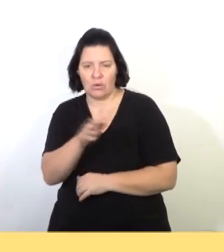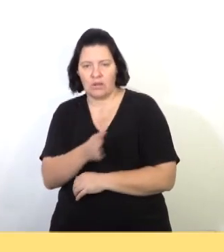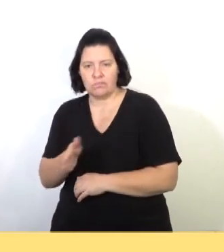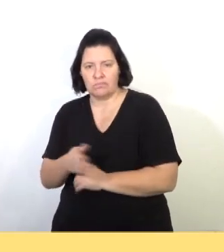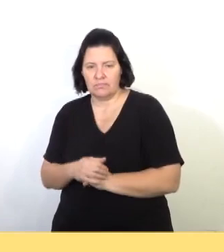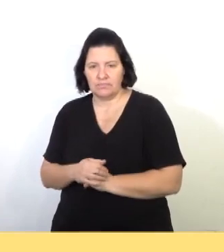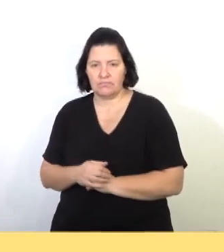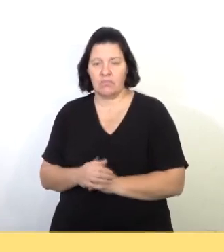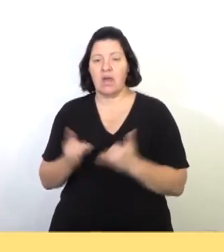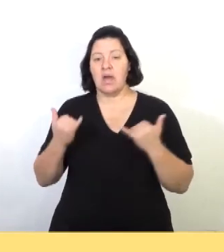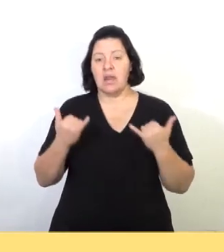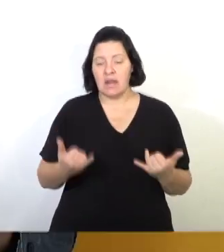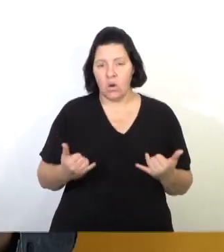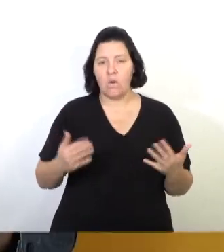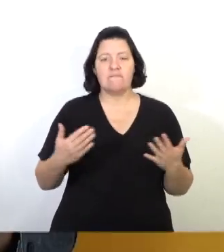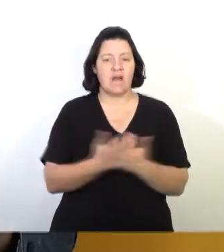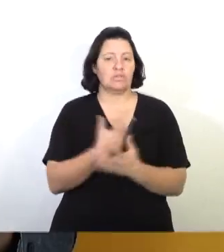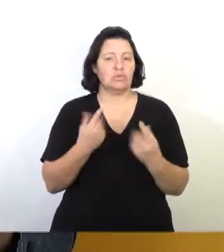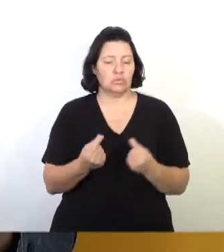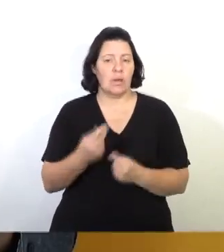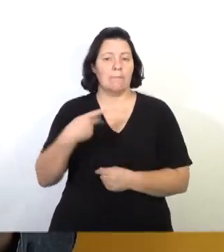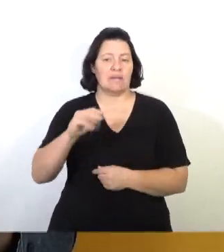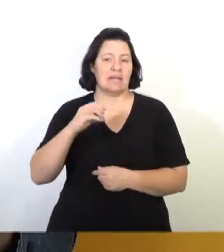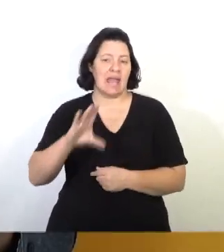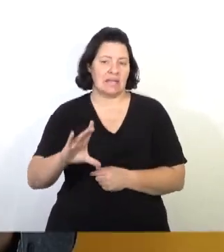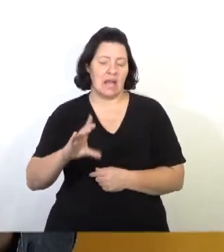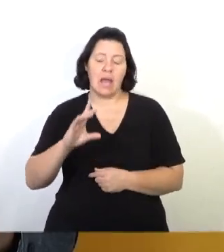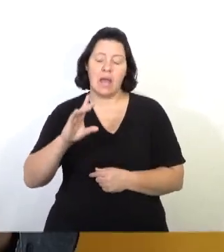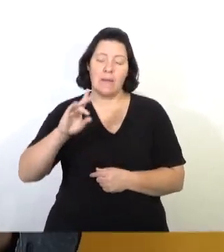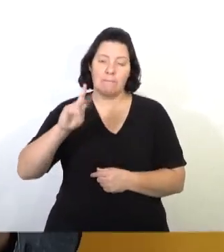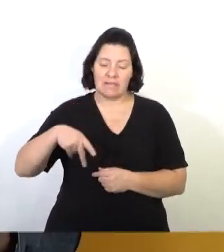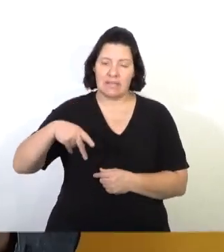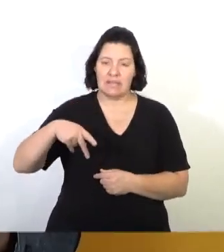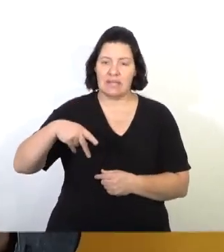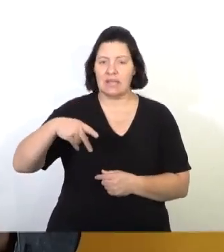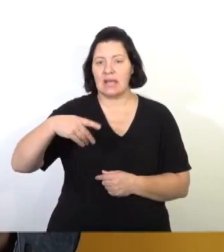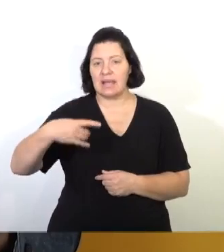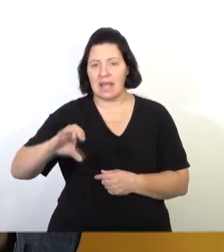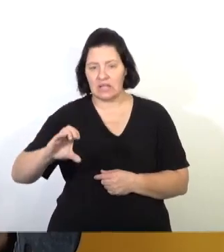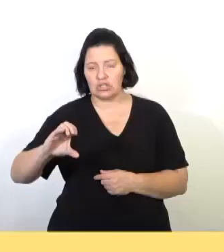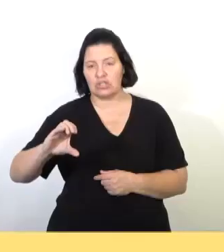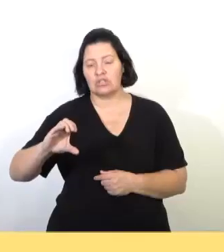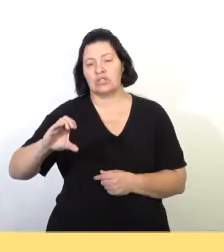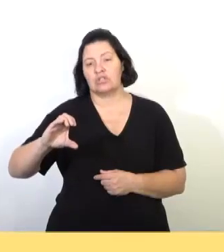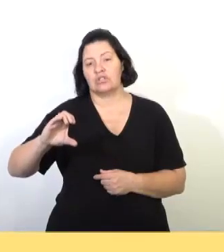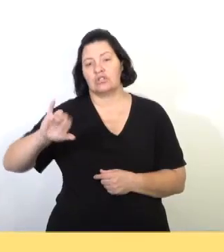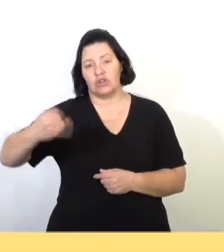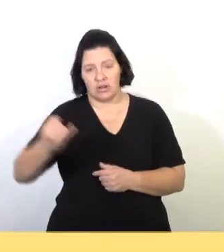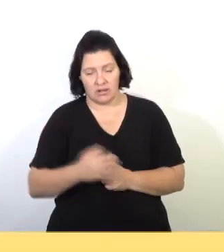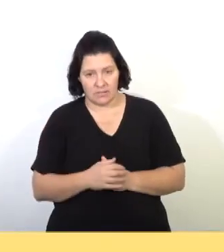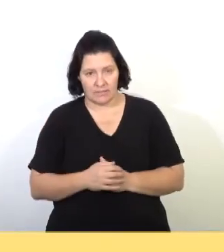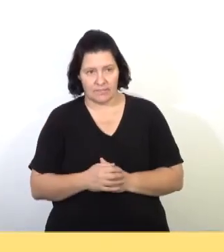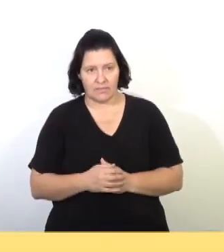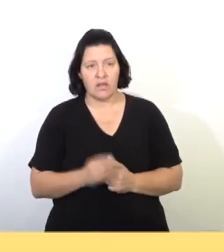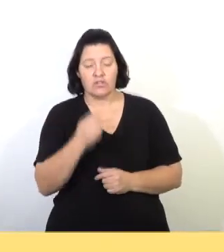Now, I'm going to quickly now do a quick petty cash journal with you. All right? And here are the transactions.